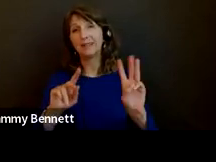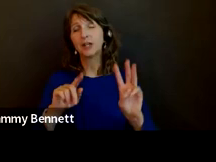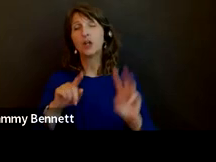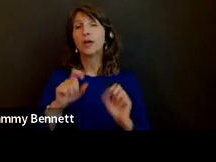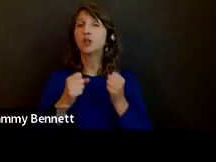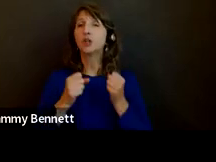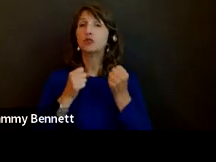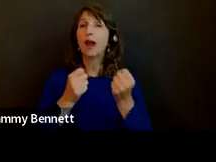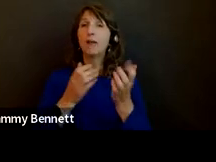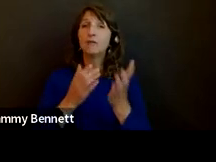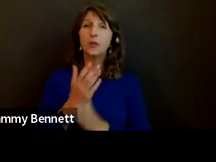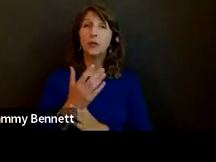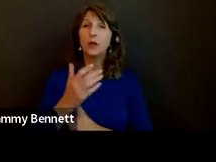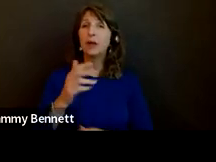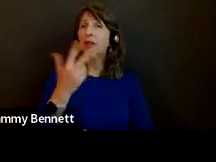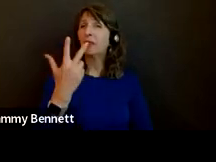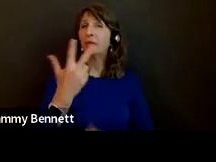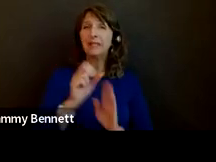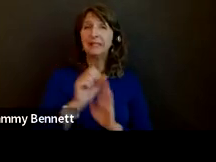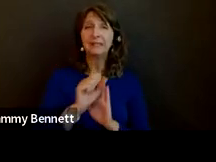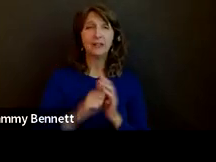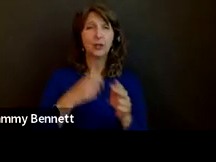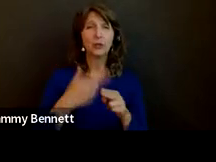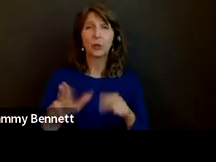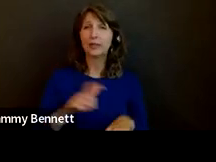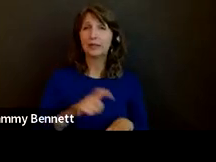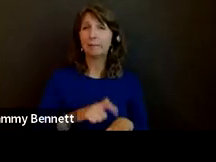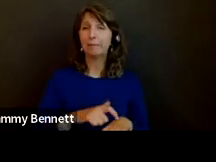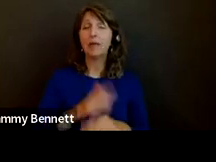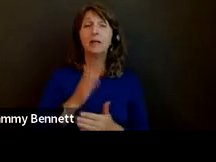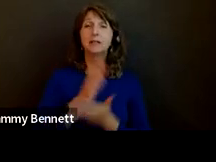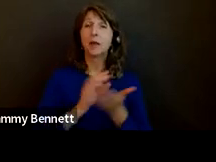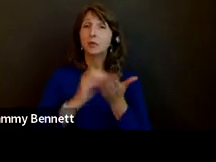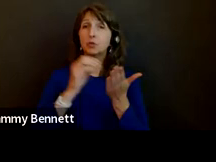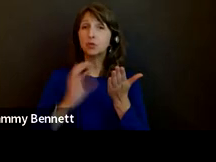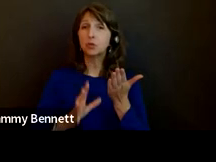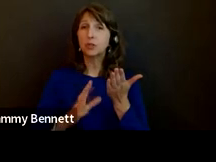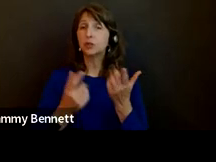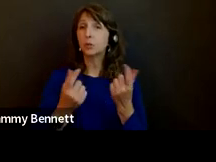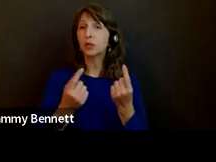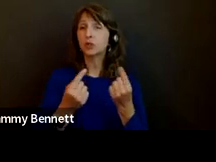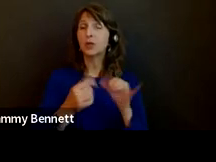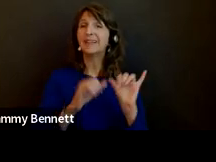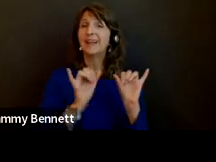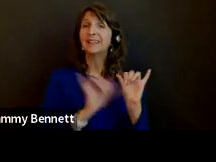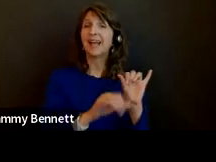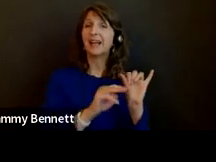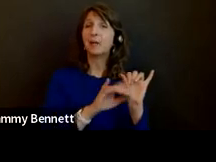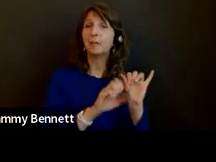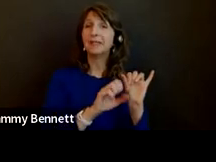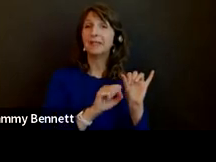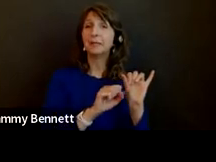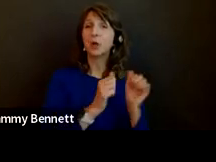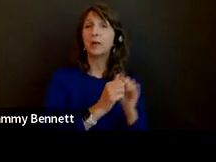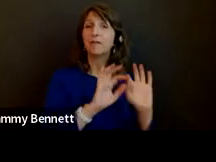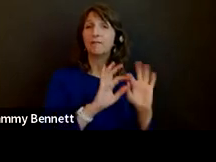given me 3 sets of eligibility documents in 1 year because they stayed with a relative in Mississippi. The parents transferred them there.